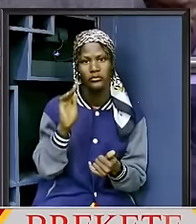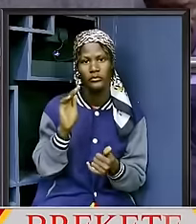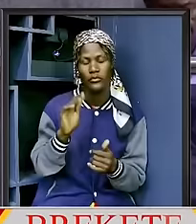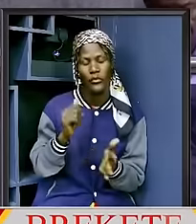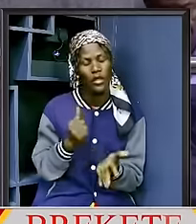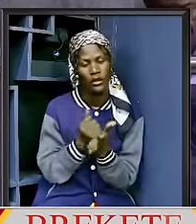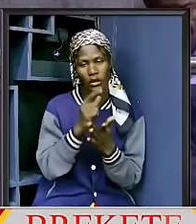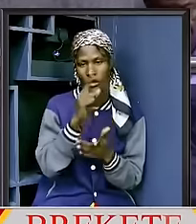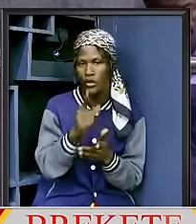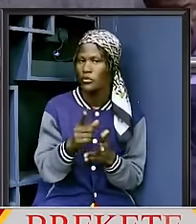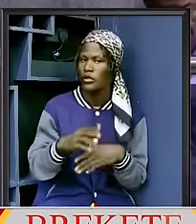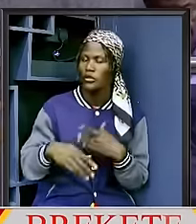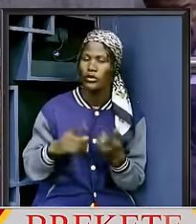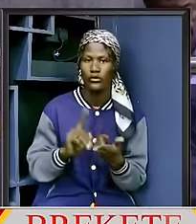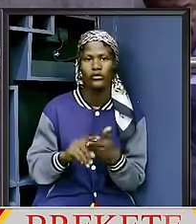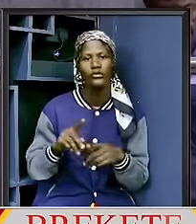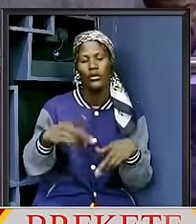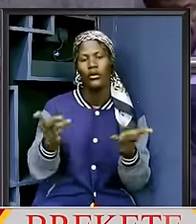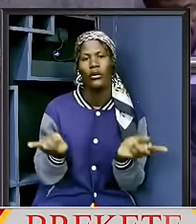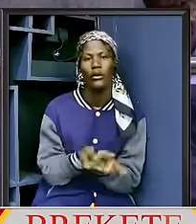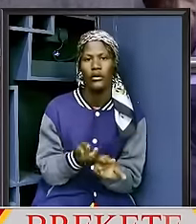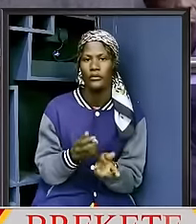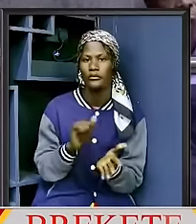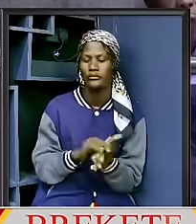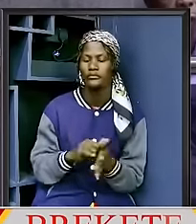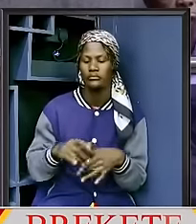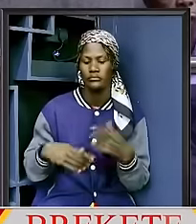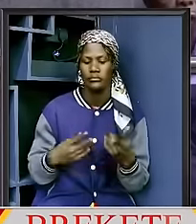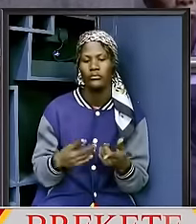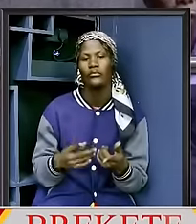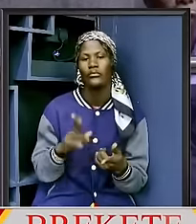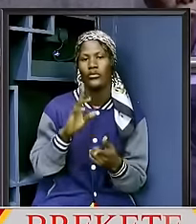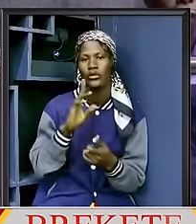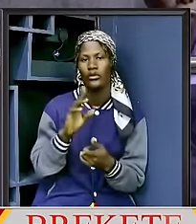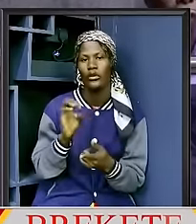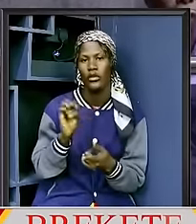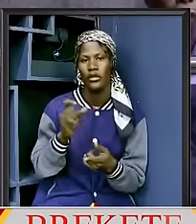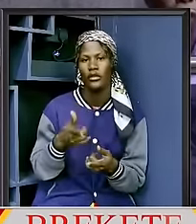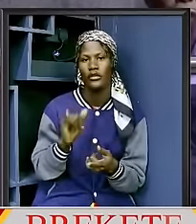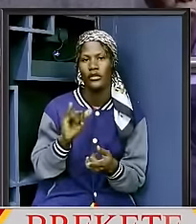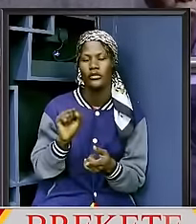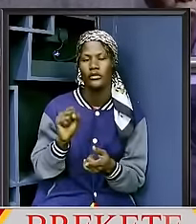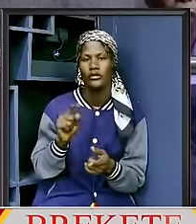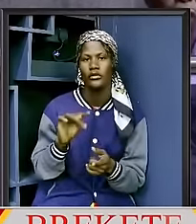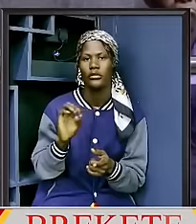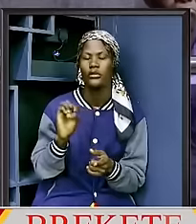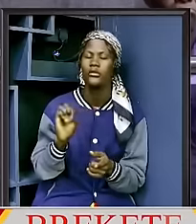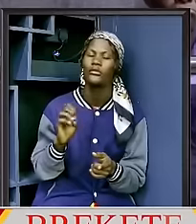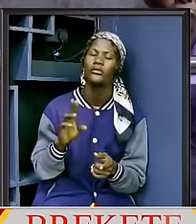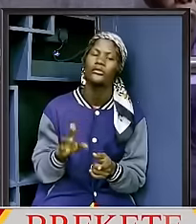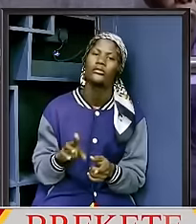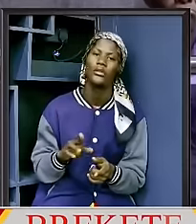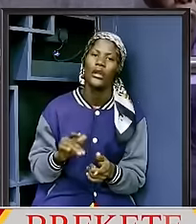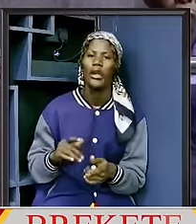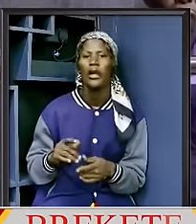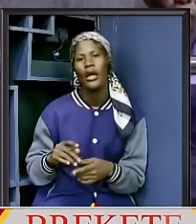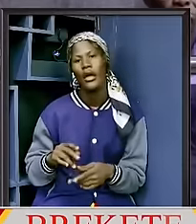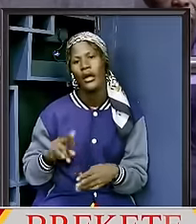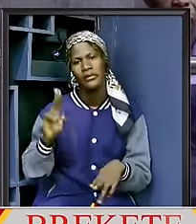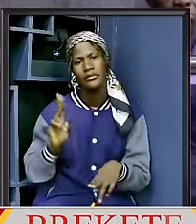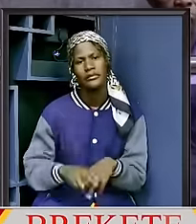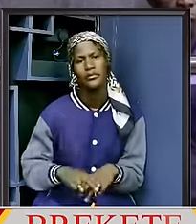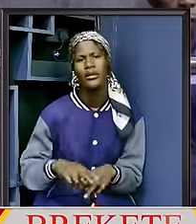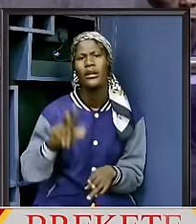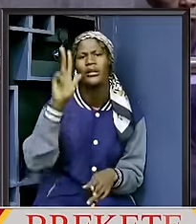now took me to our office. He said, give this woman a register. I pack all the register. I brought it back to Utako. I sat down for